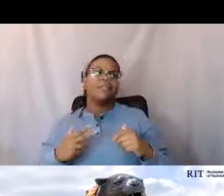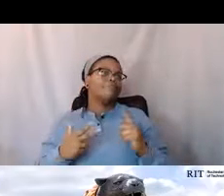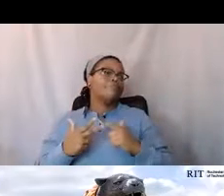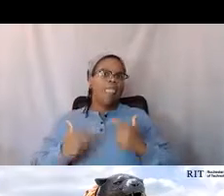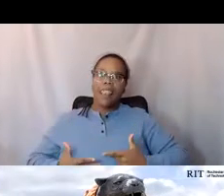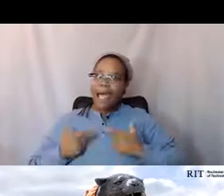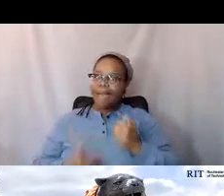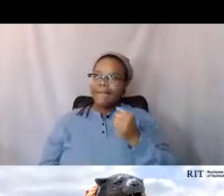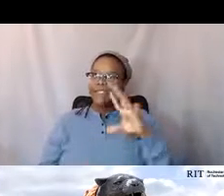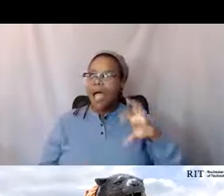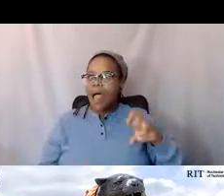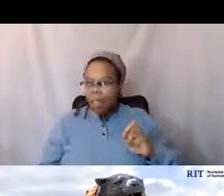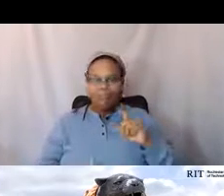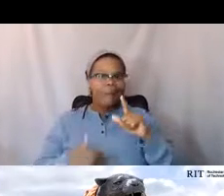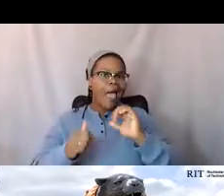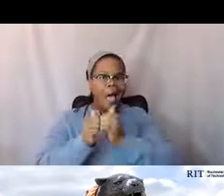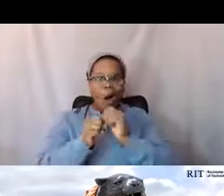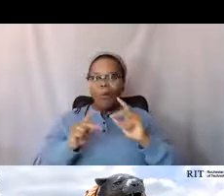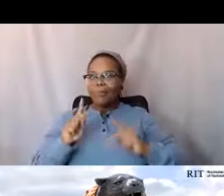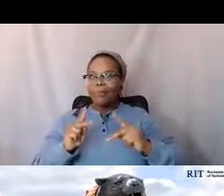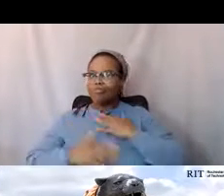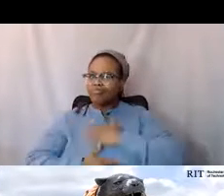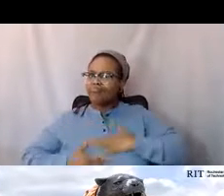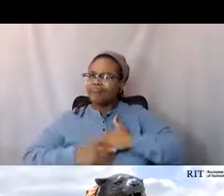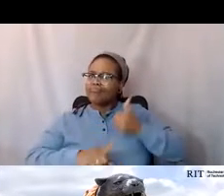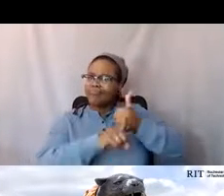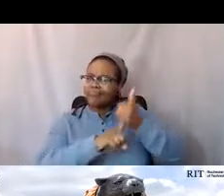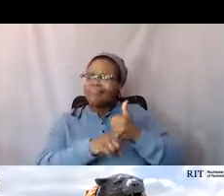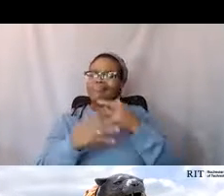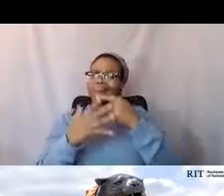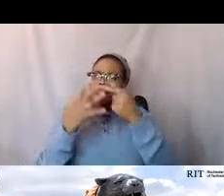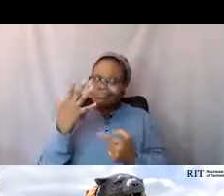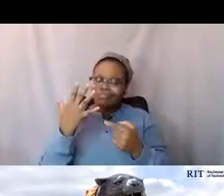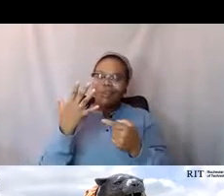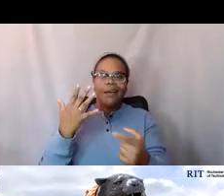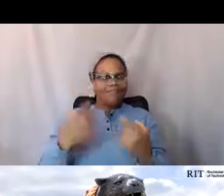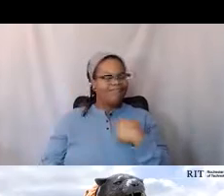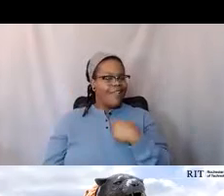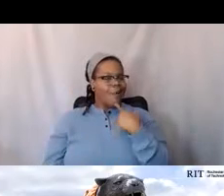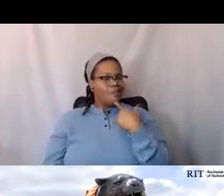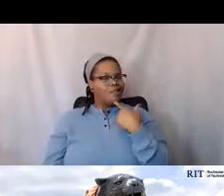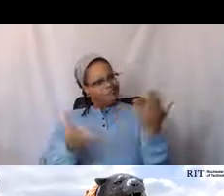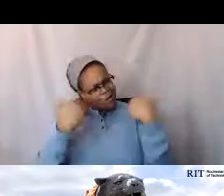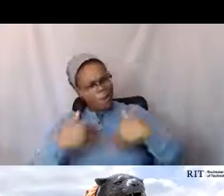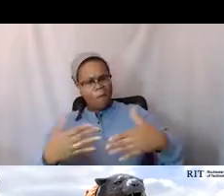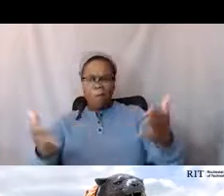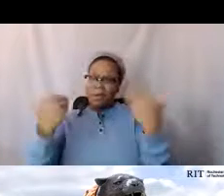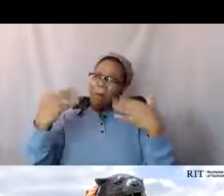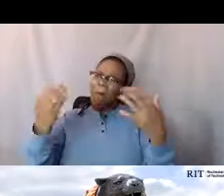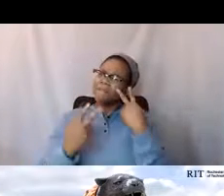the way people spend their time. So I would say, you know, come and